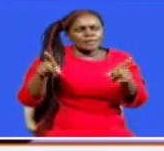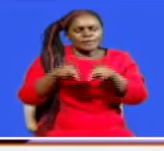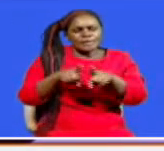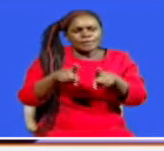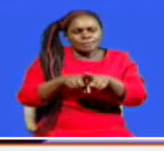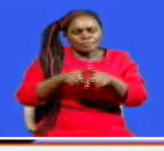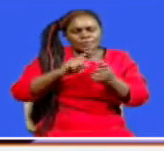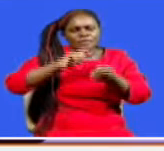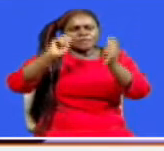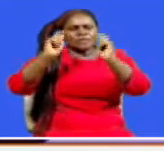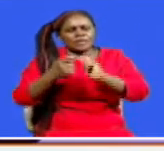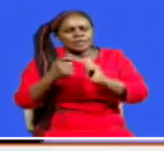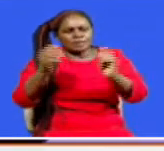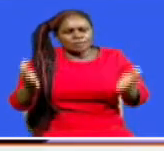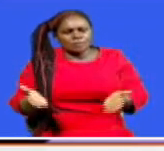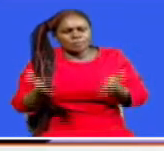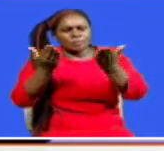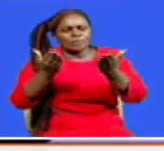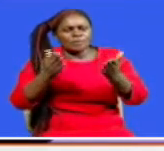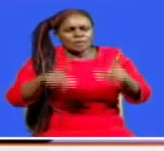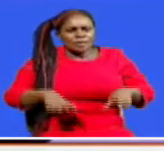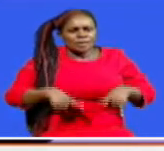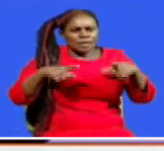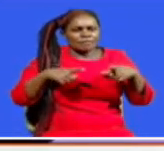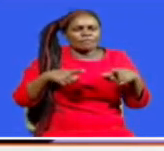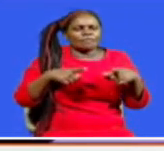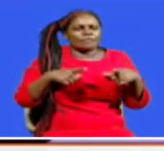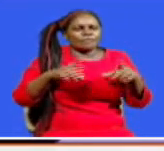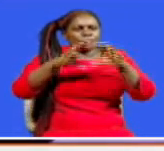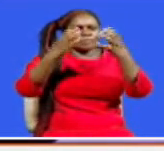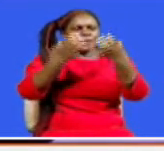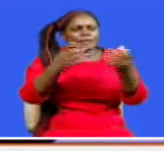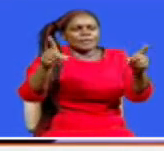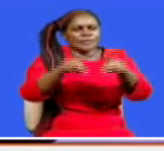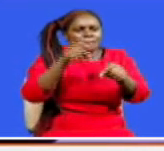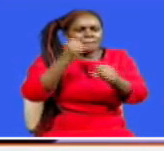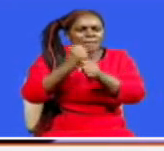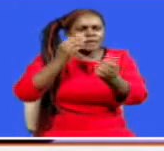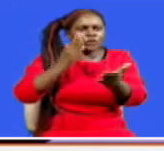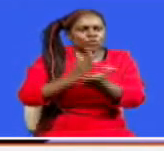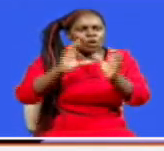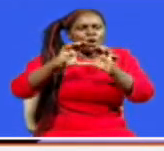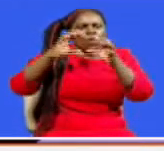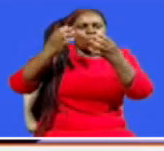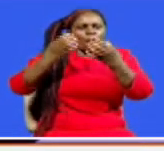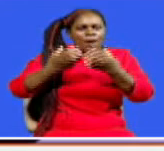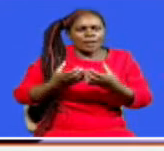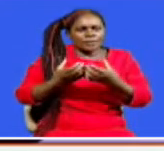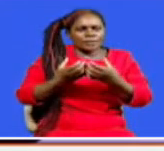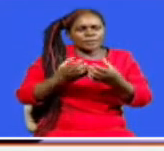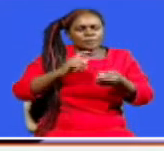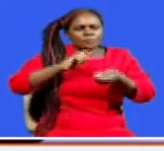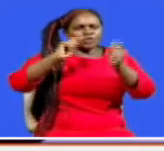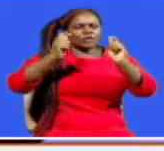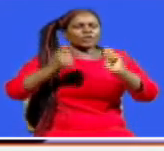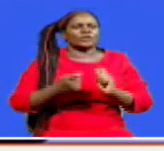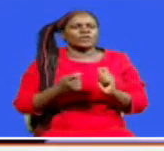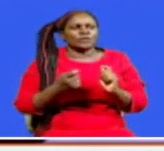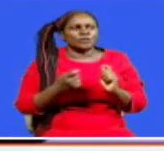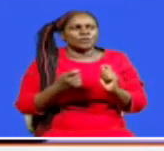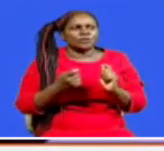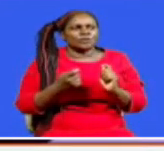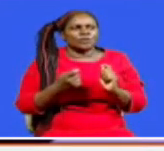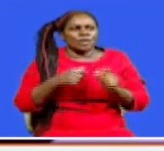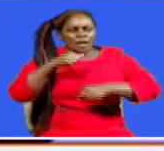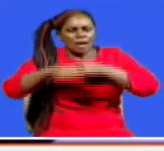energy transition, enhancing life in the planet, and making sure the word translate to